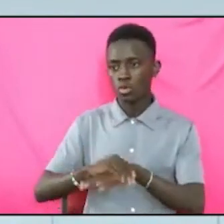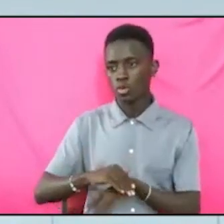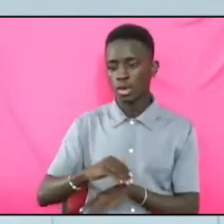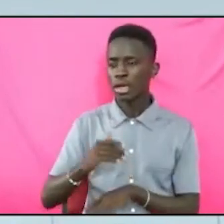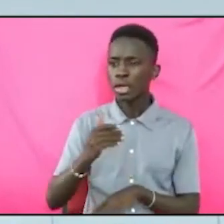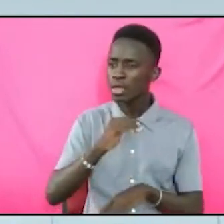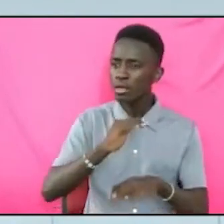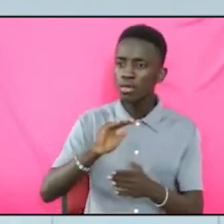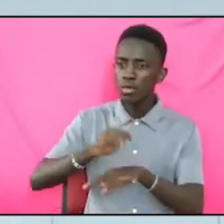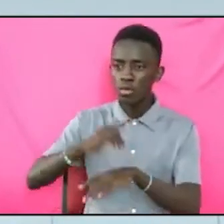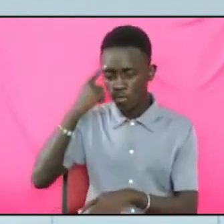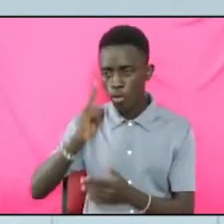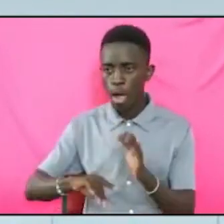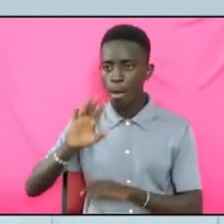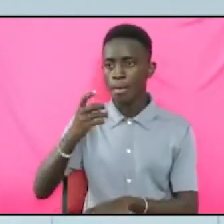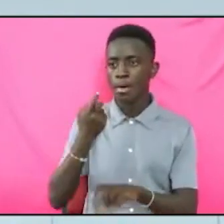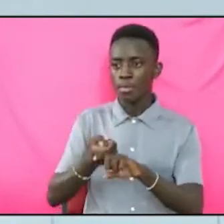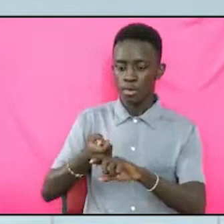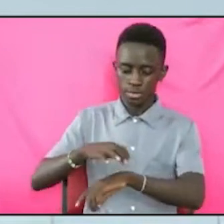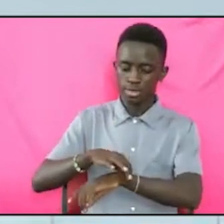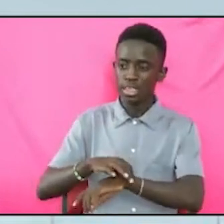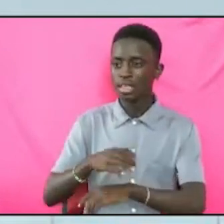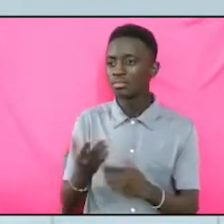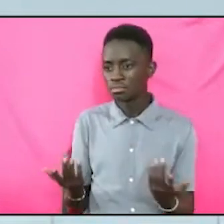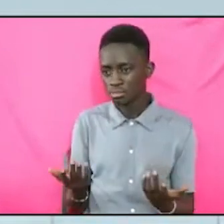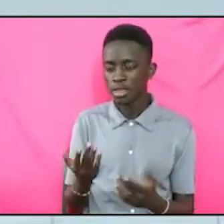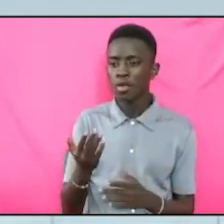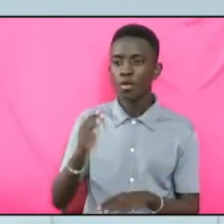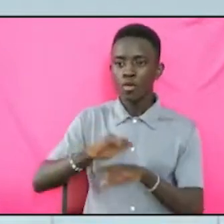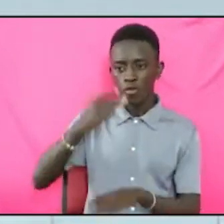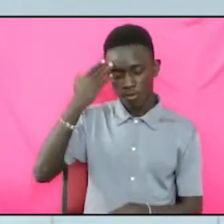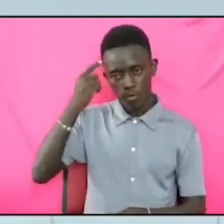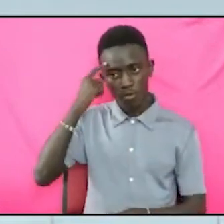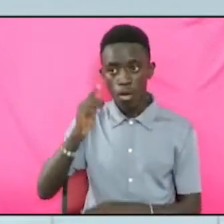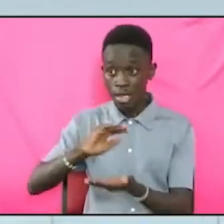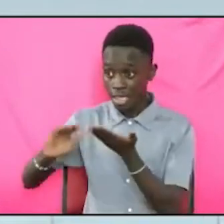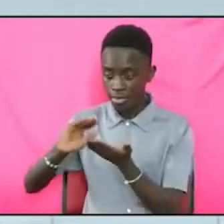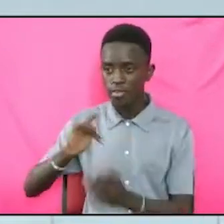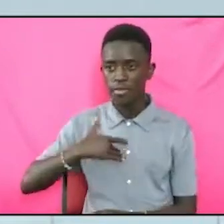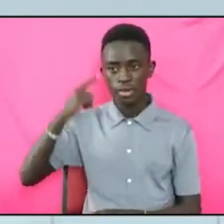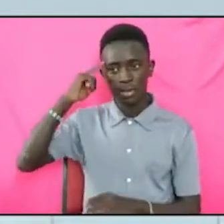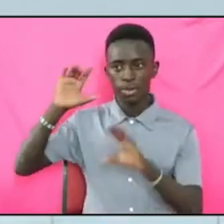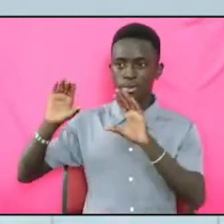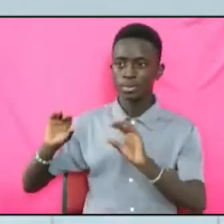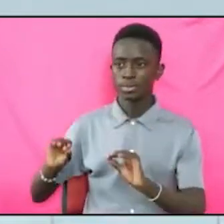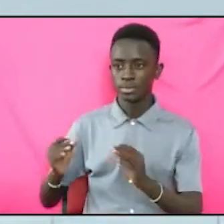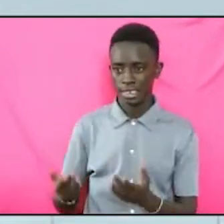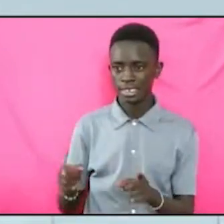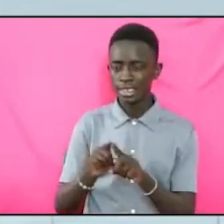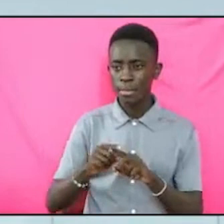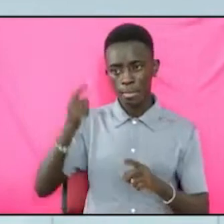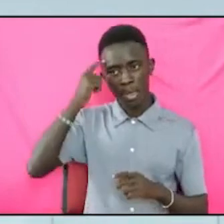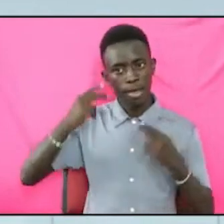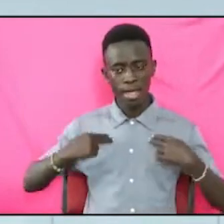for your mental health. It is good for you. Imagine being captured in such a dramatic incident, dramatic raid, that